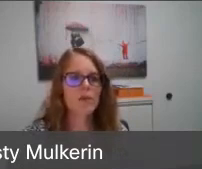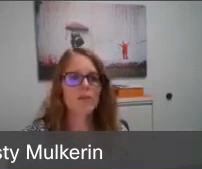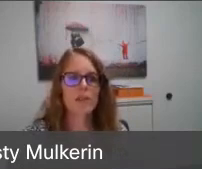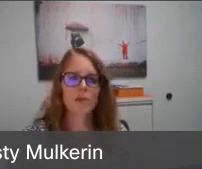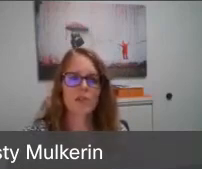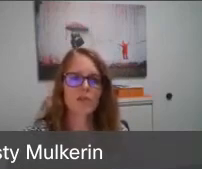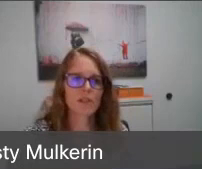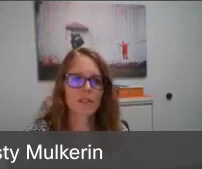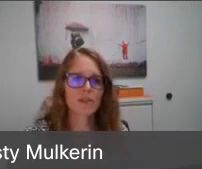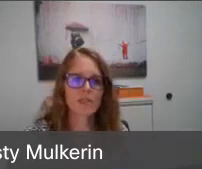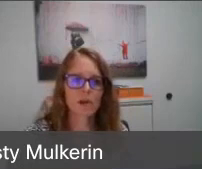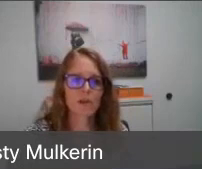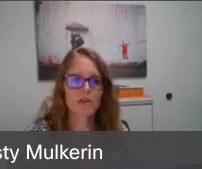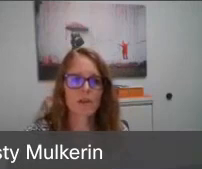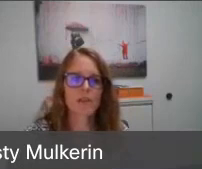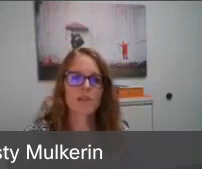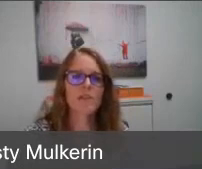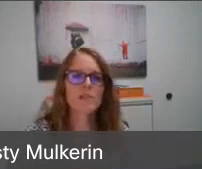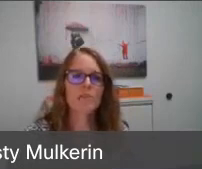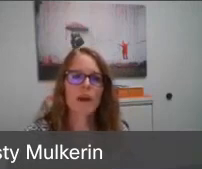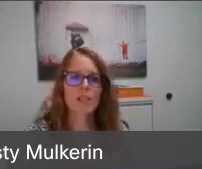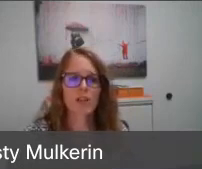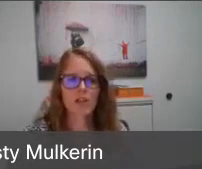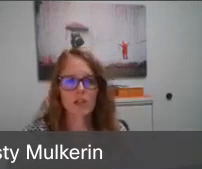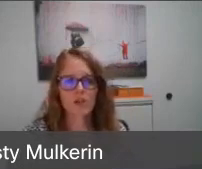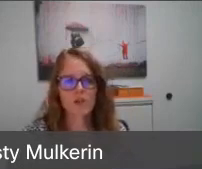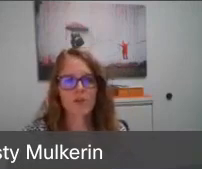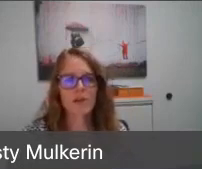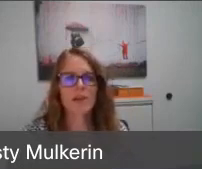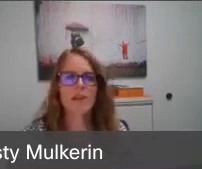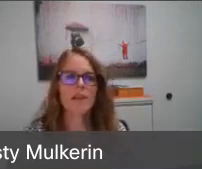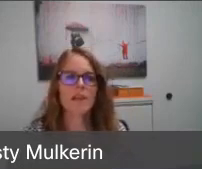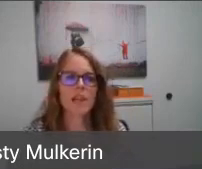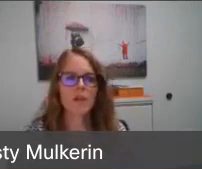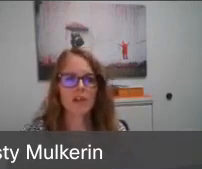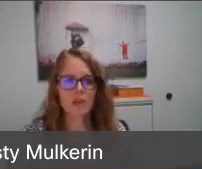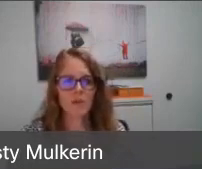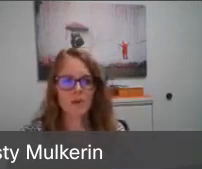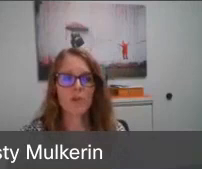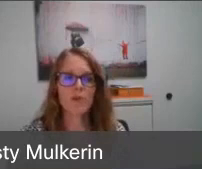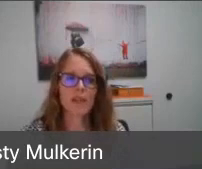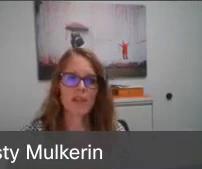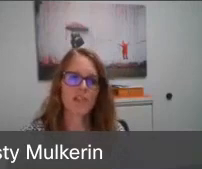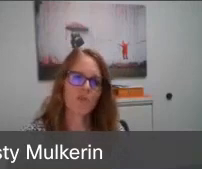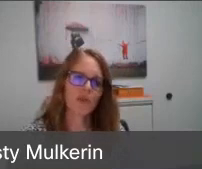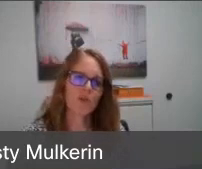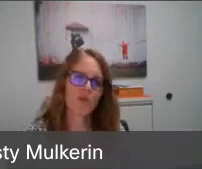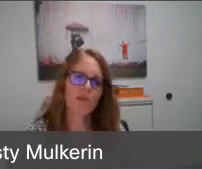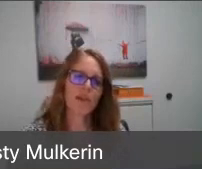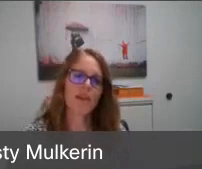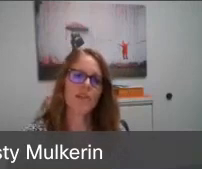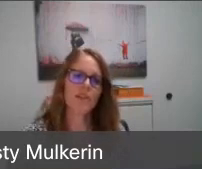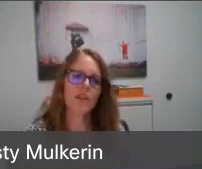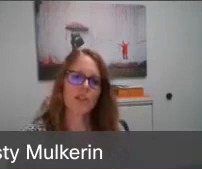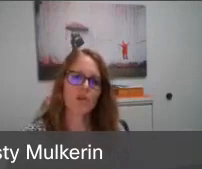even though the numbers are relatively small. So this pie chart shows you the number of people, or the percentage of